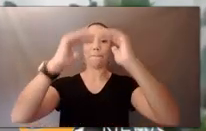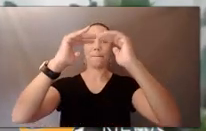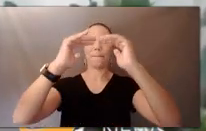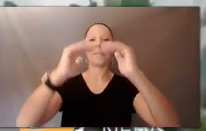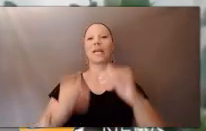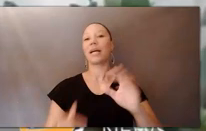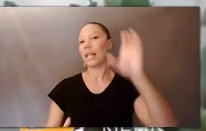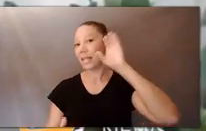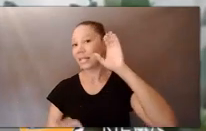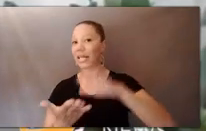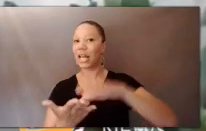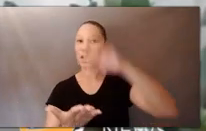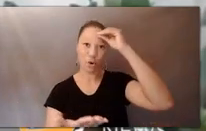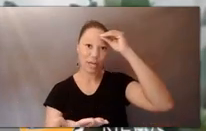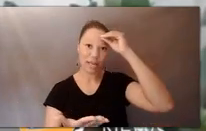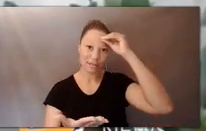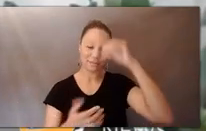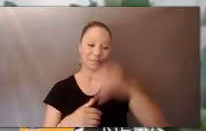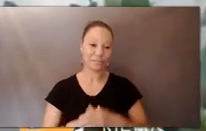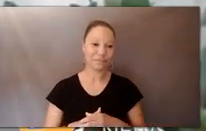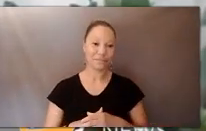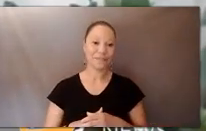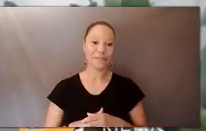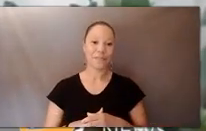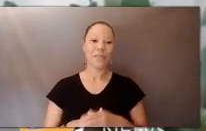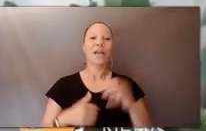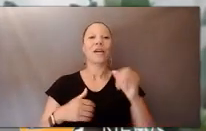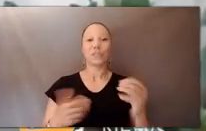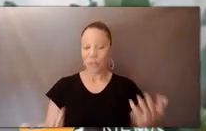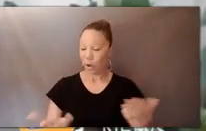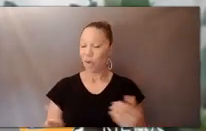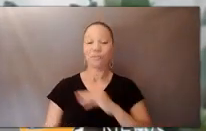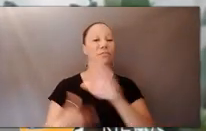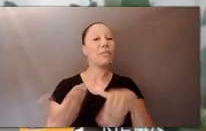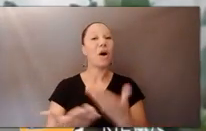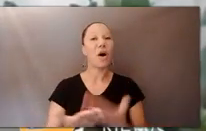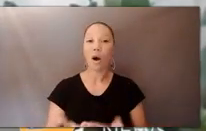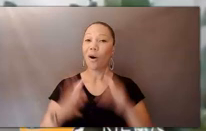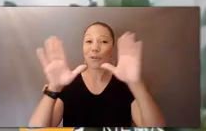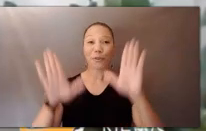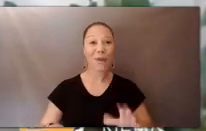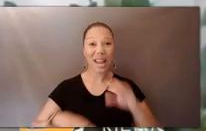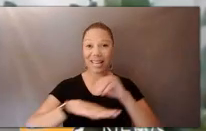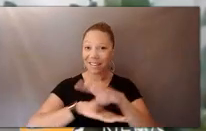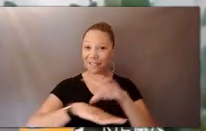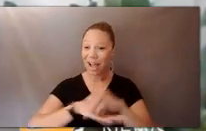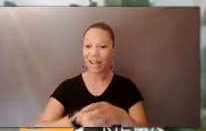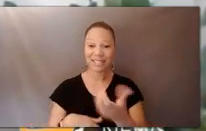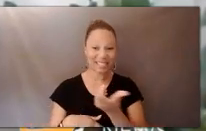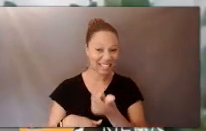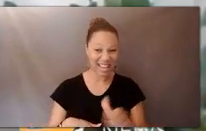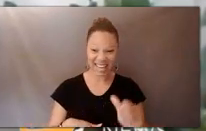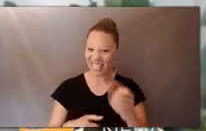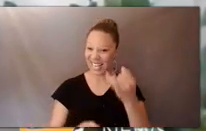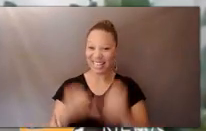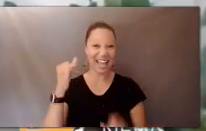get into any kinds of adjustments that we make. So all great advice. Do any of you have any